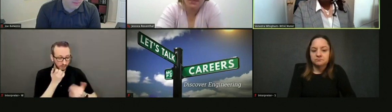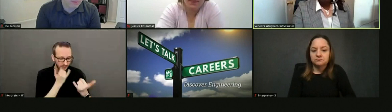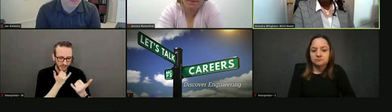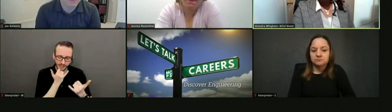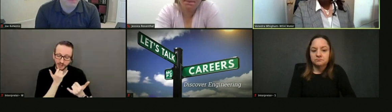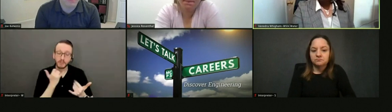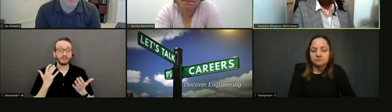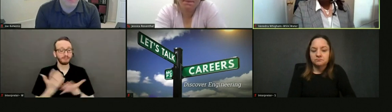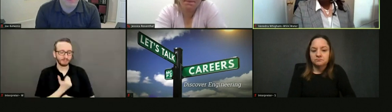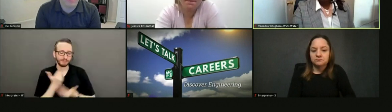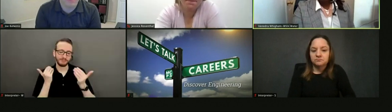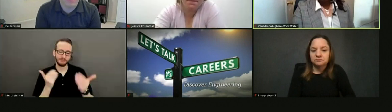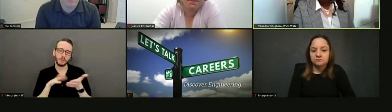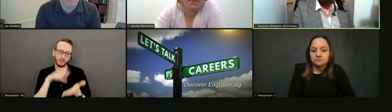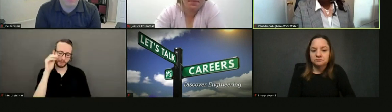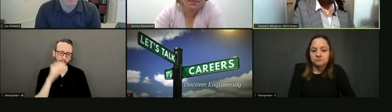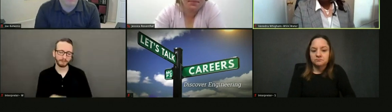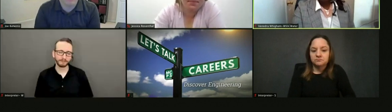learn from them.